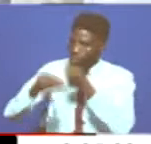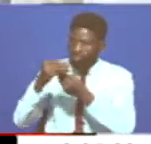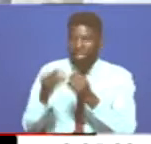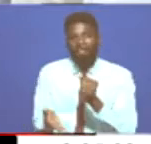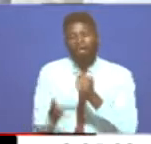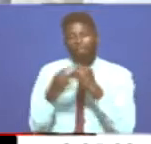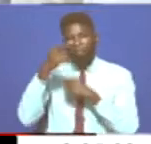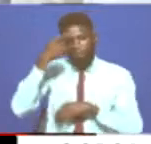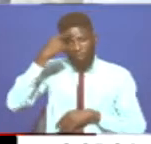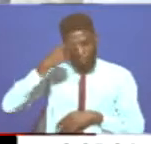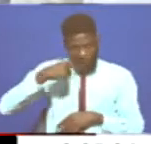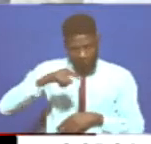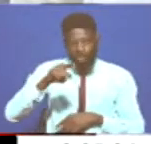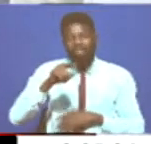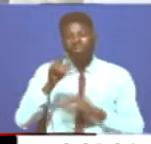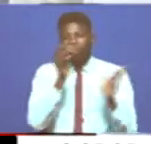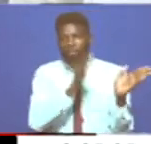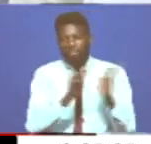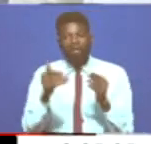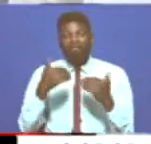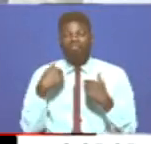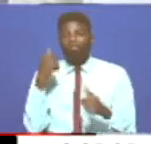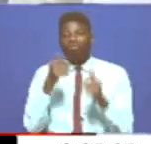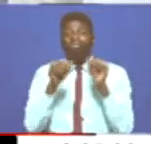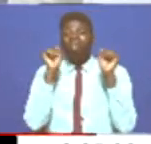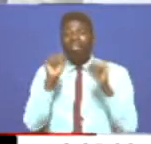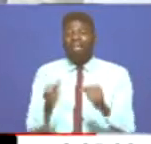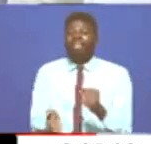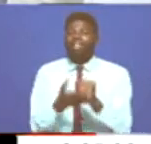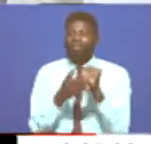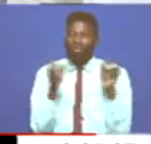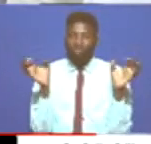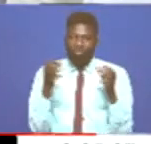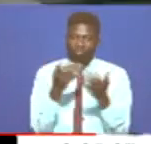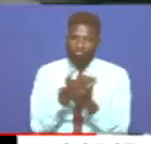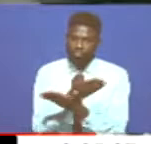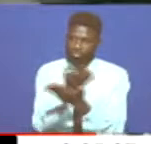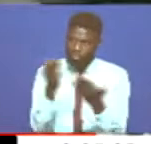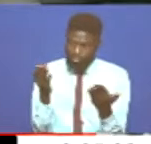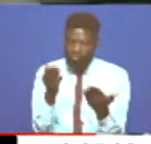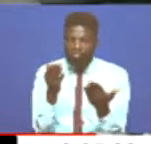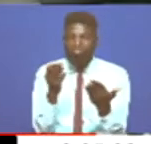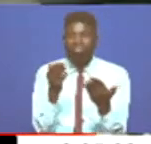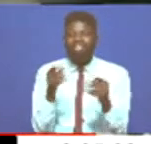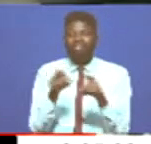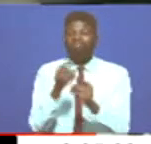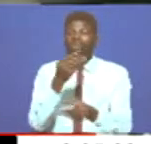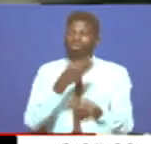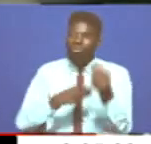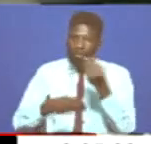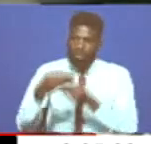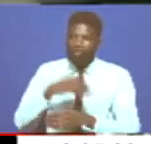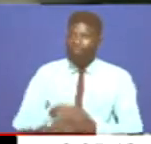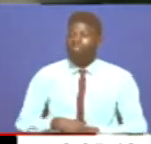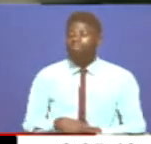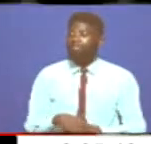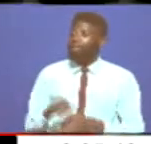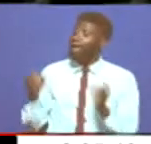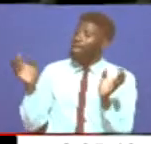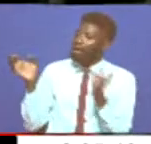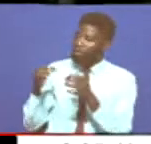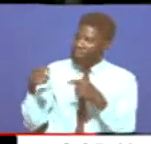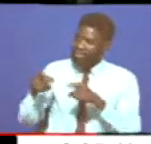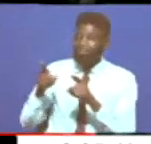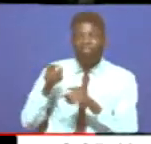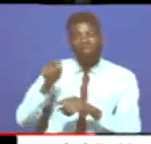measures that will generate the players and the extension of the economy. The company owes the taxman over 300